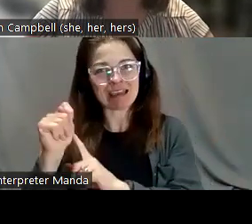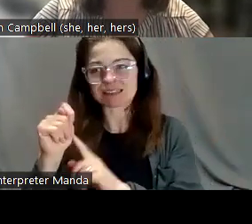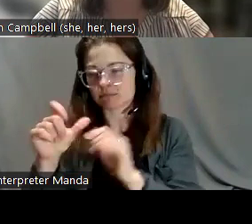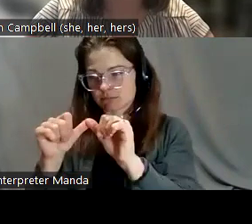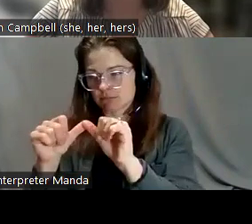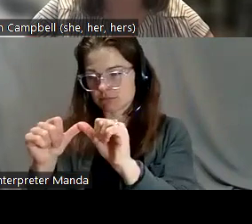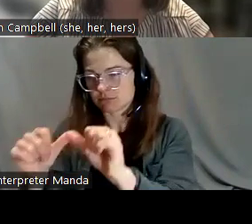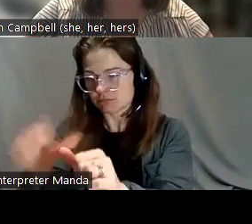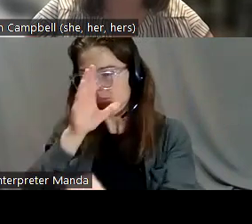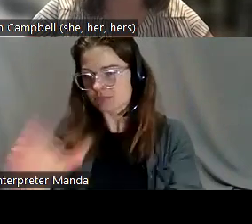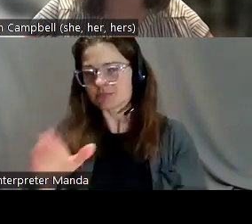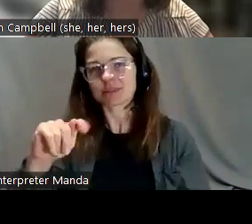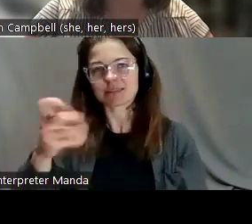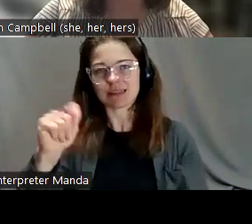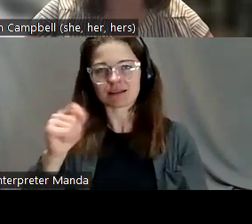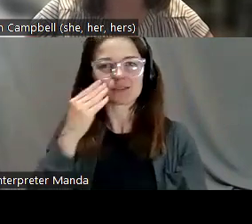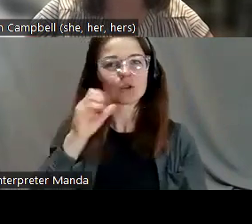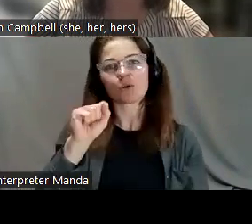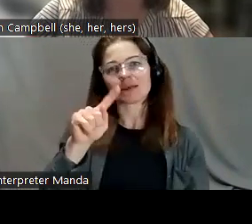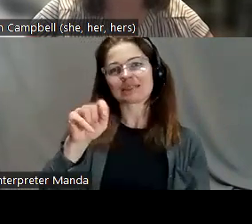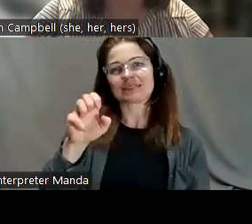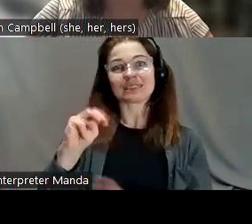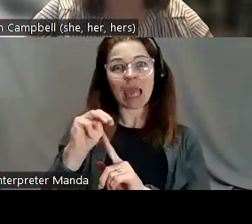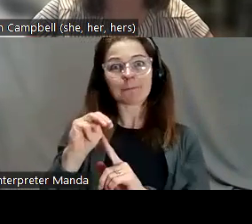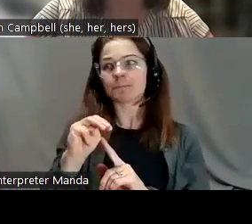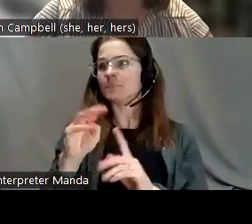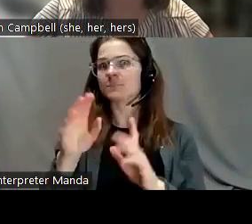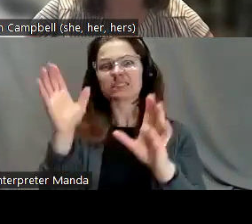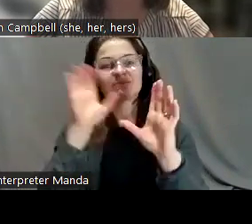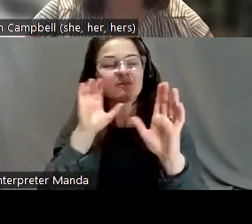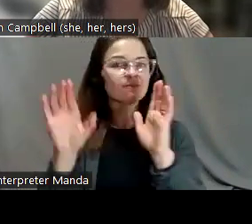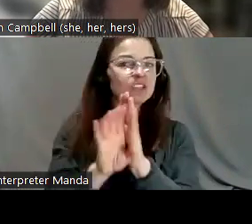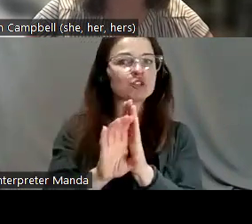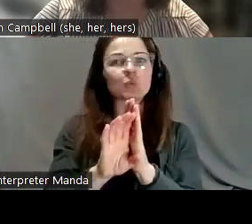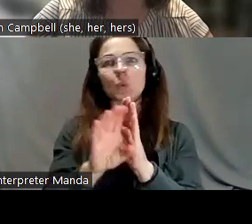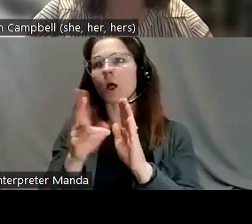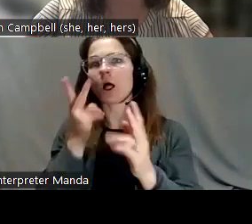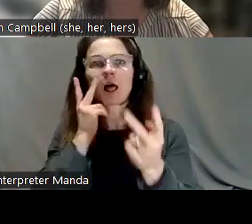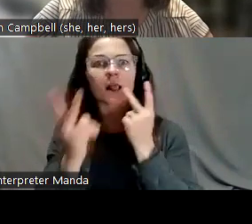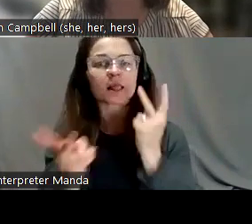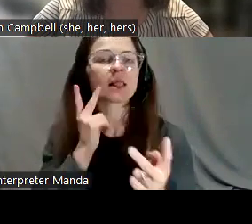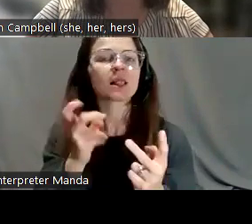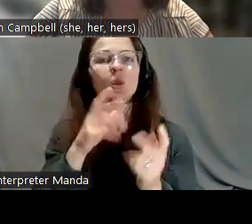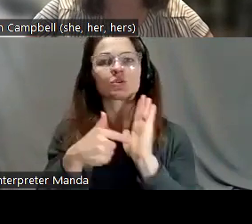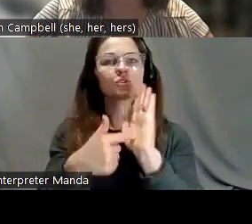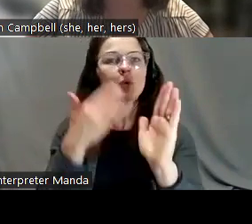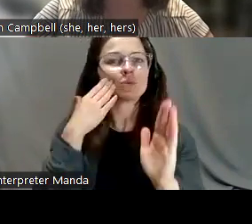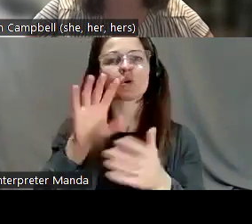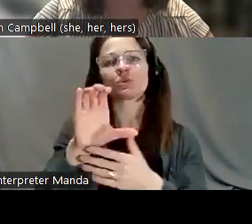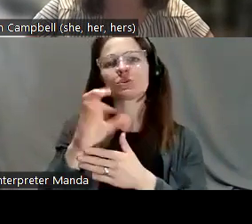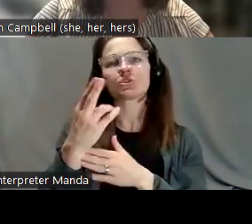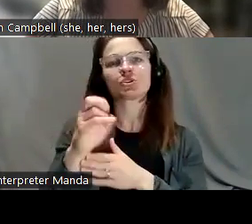a textual format versus STEM content, which is frequently very visual or depicted in visual formats such as charts and graphs